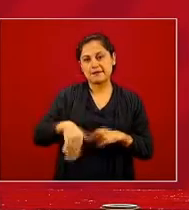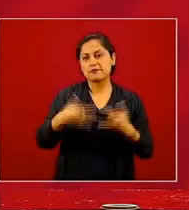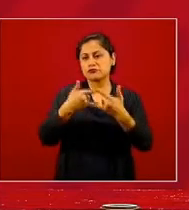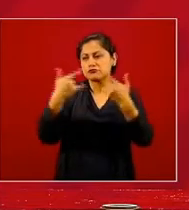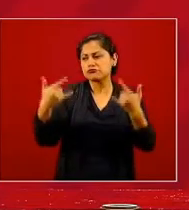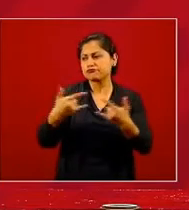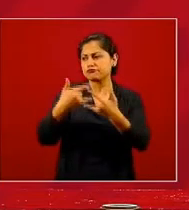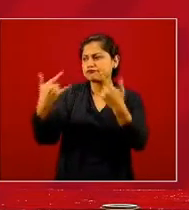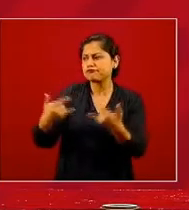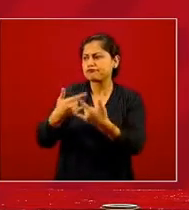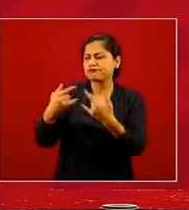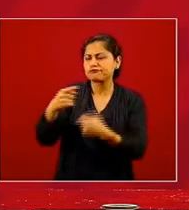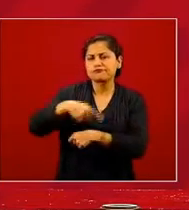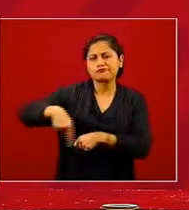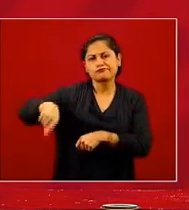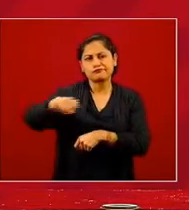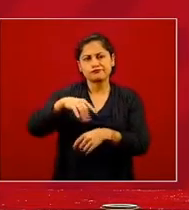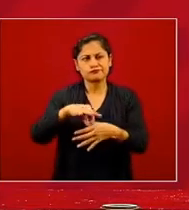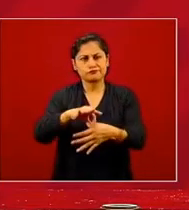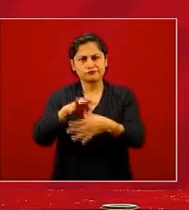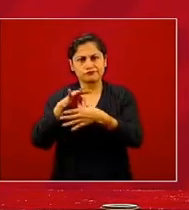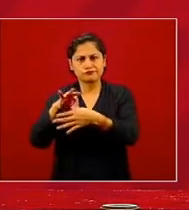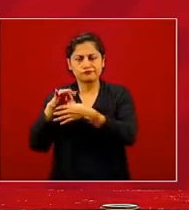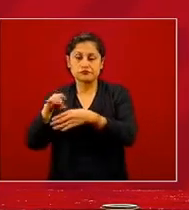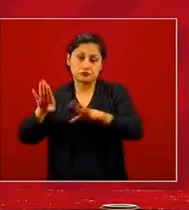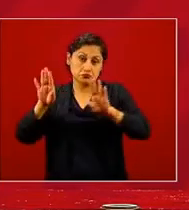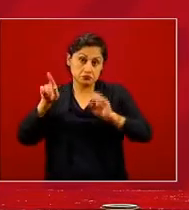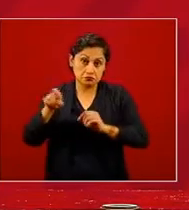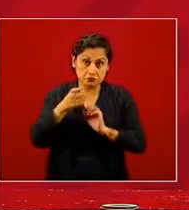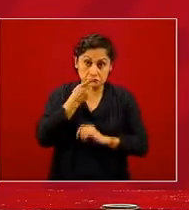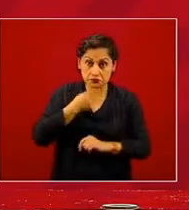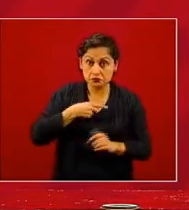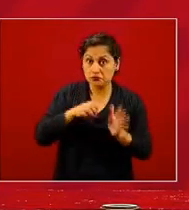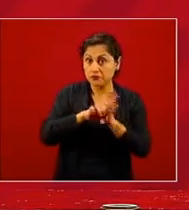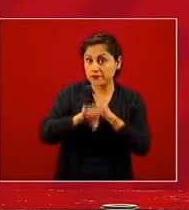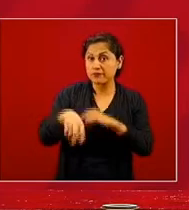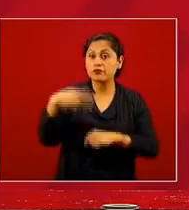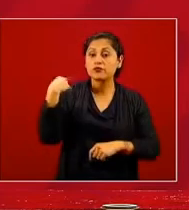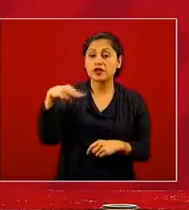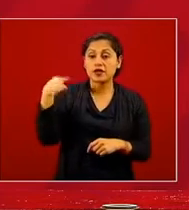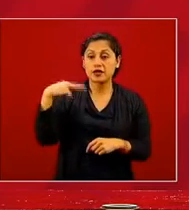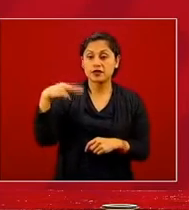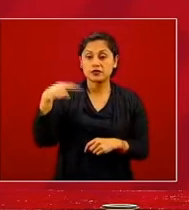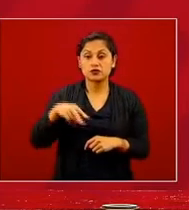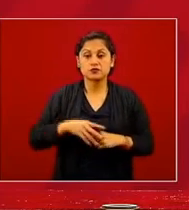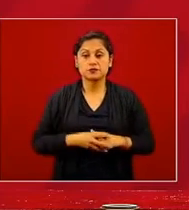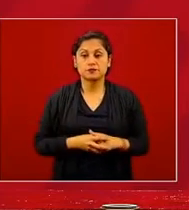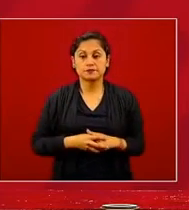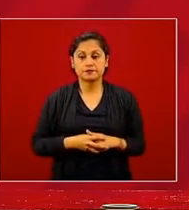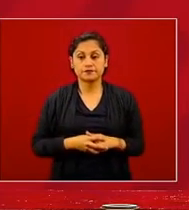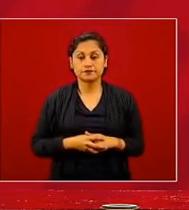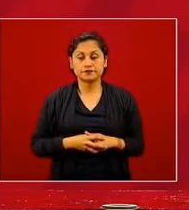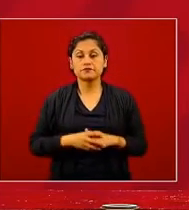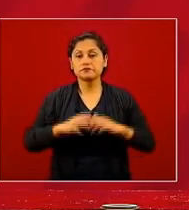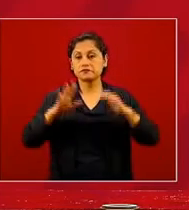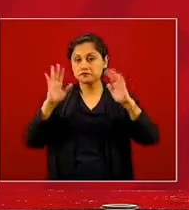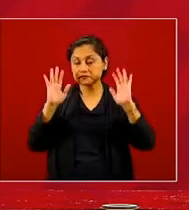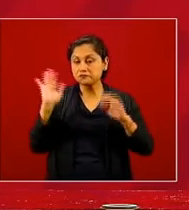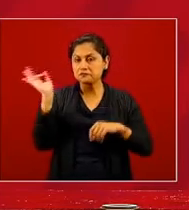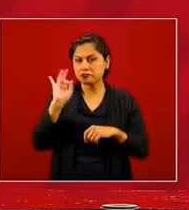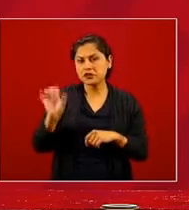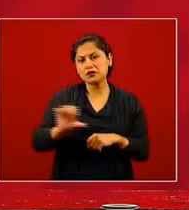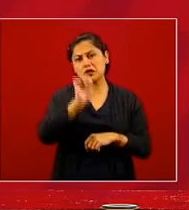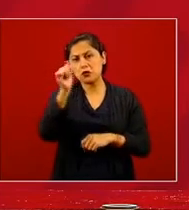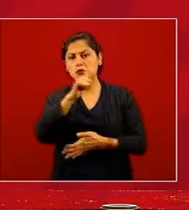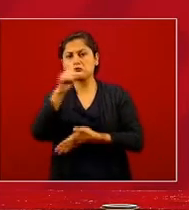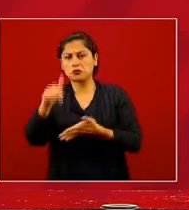this is something that we know mostly by some stories that we hear, such as the stories that you just told us